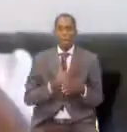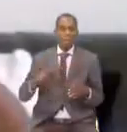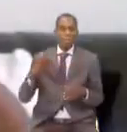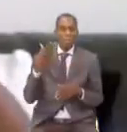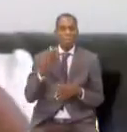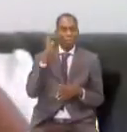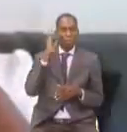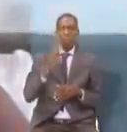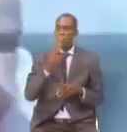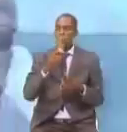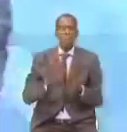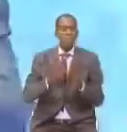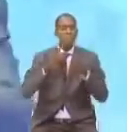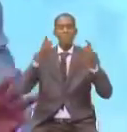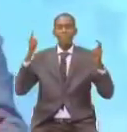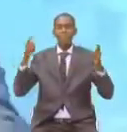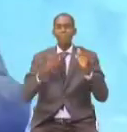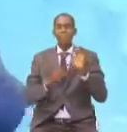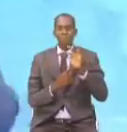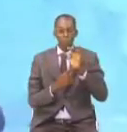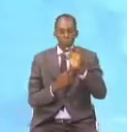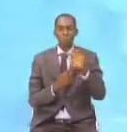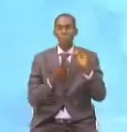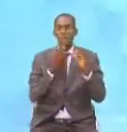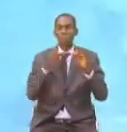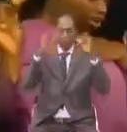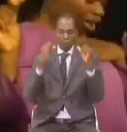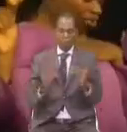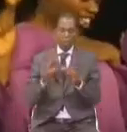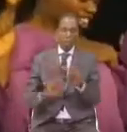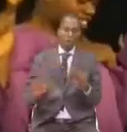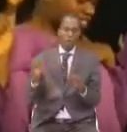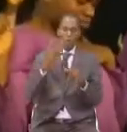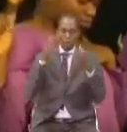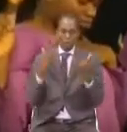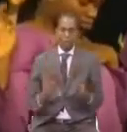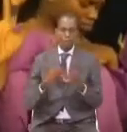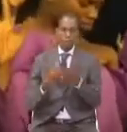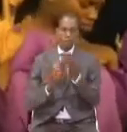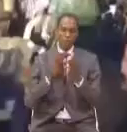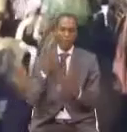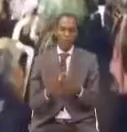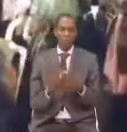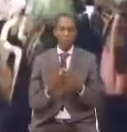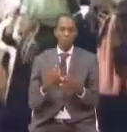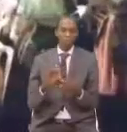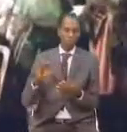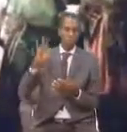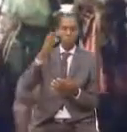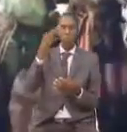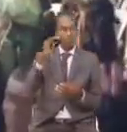spectacular manifestation everywhere now in Jesus' name. Spirit of